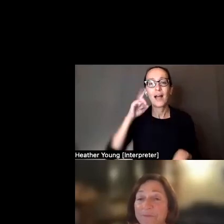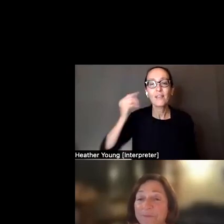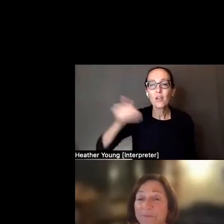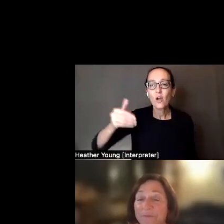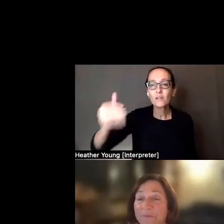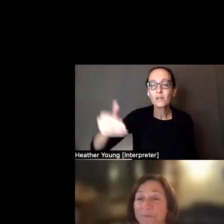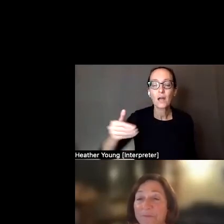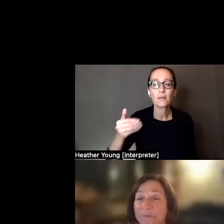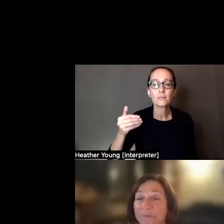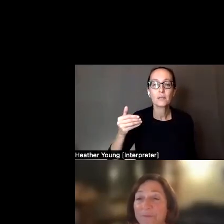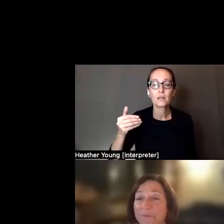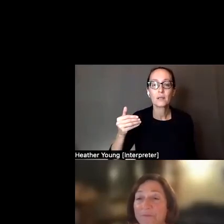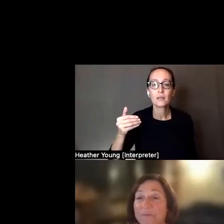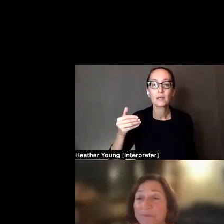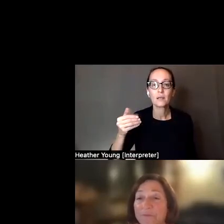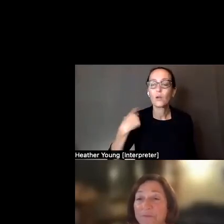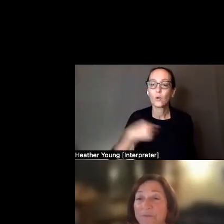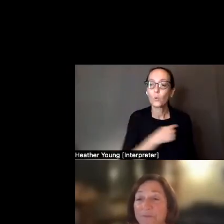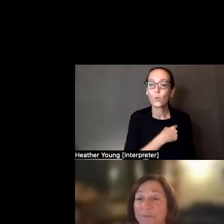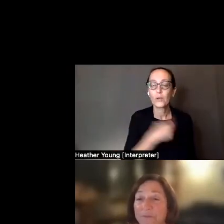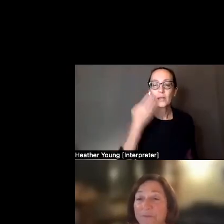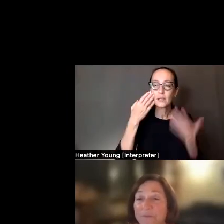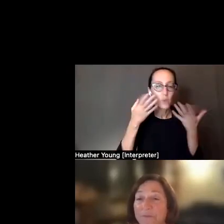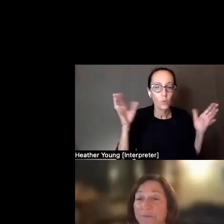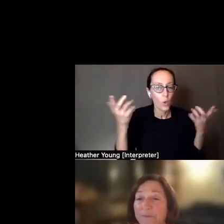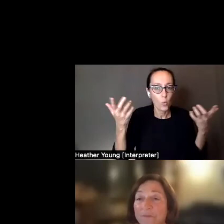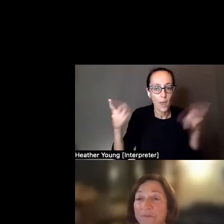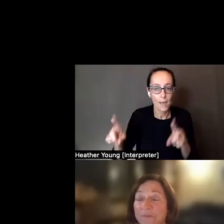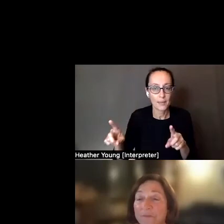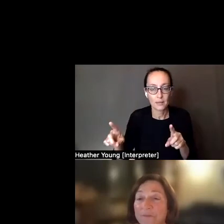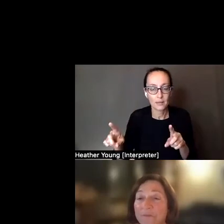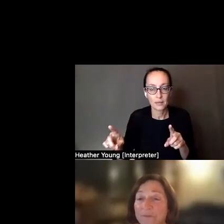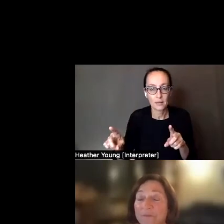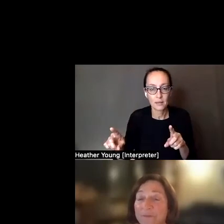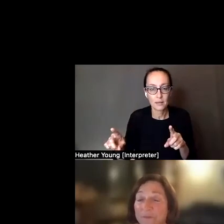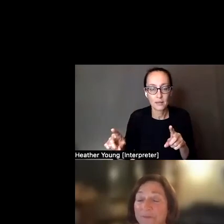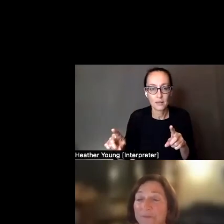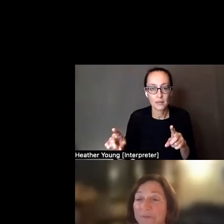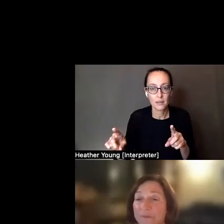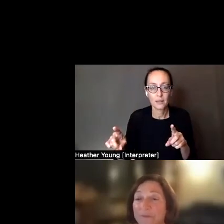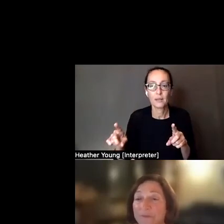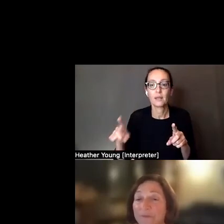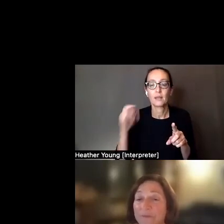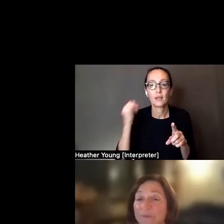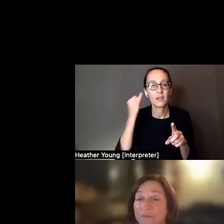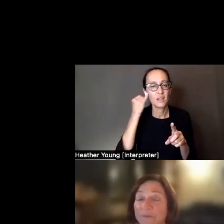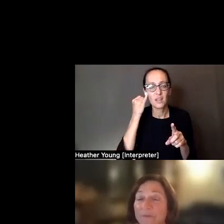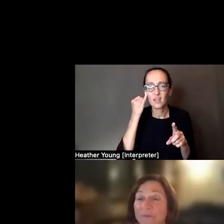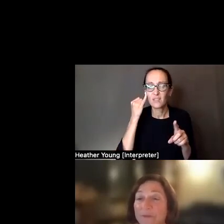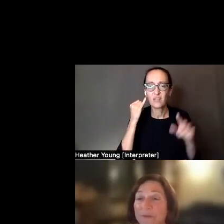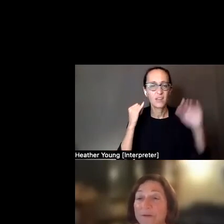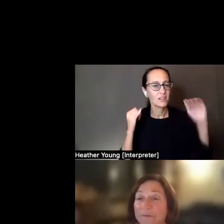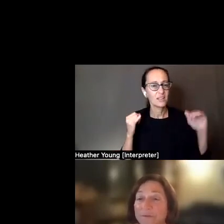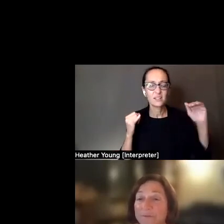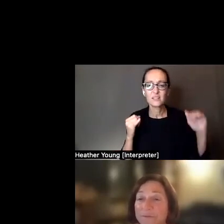really know what happened when, if they weren't being followed by a